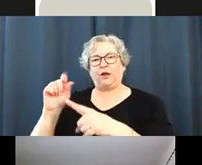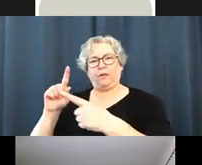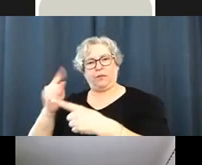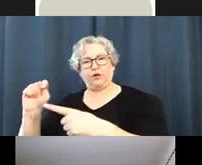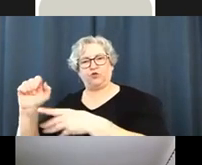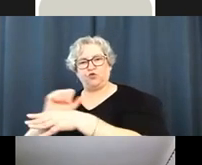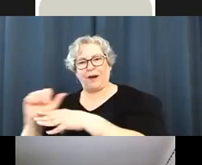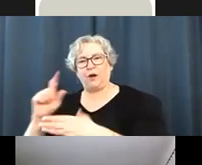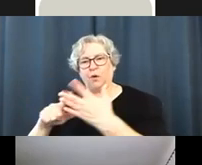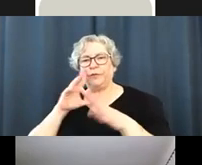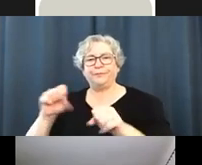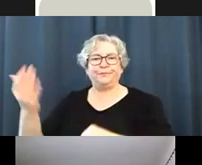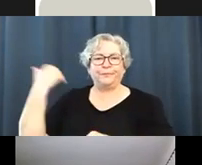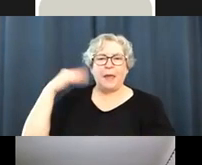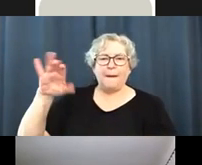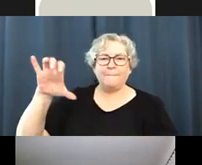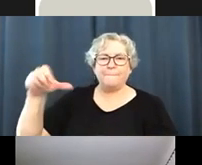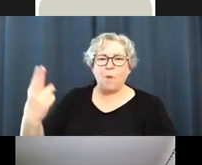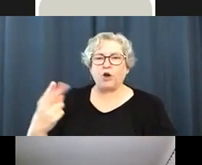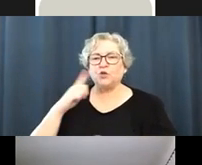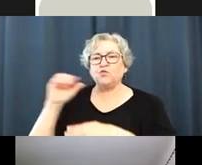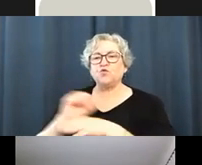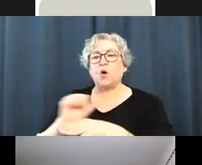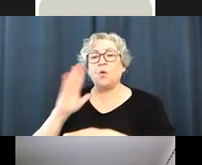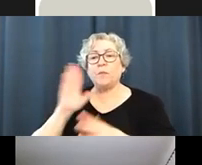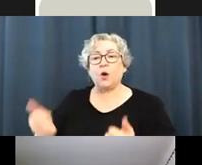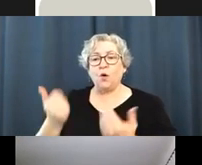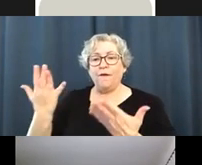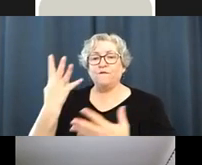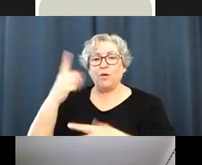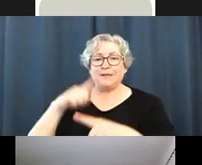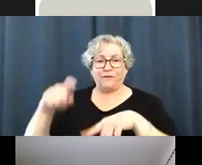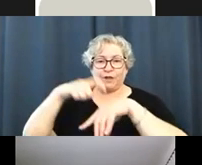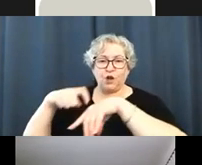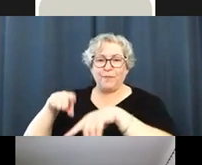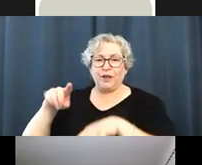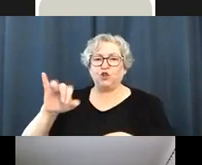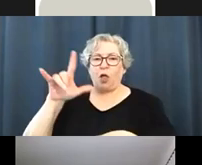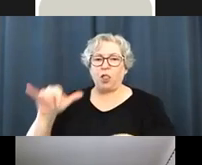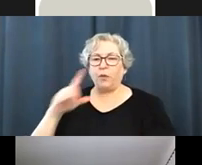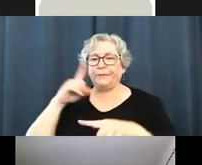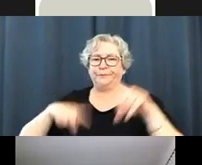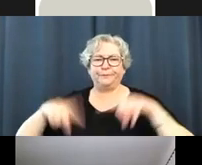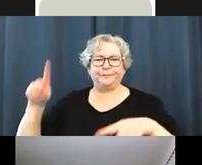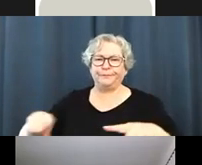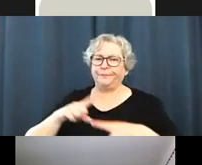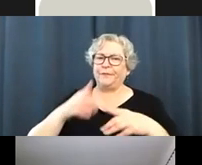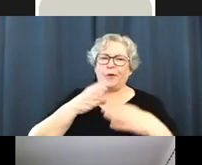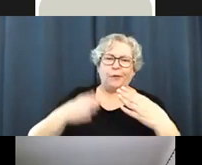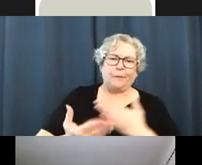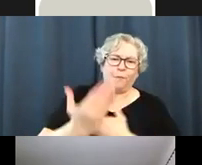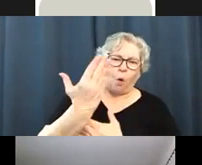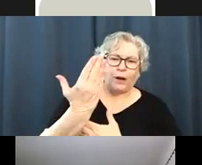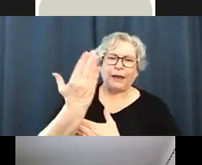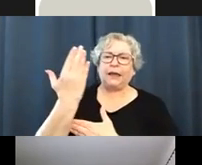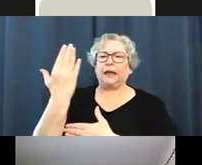session that we had back in March. The training will be offered at 4 different times in July, and it's gonna vary from weekend, morning, weekend,